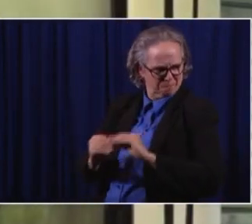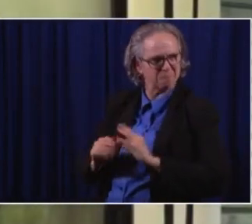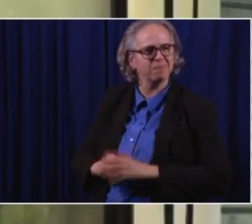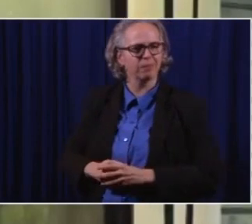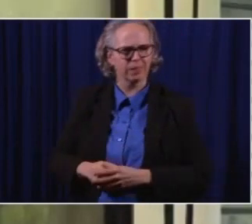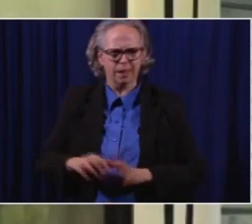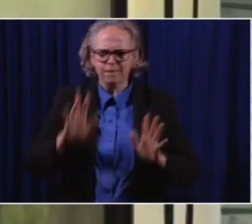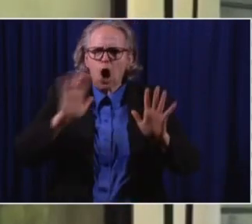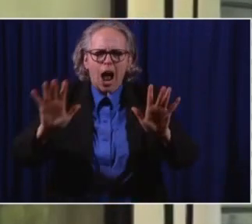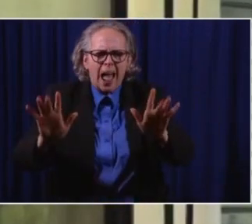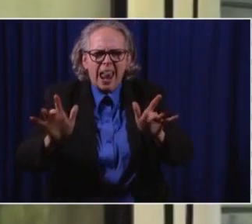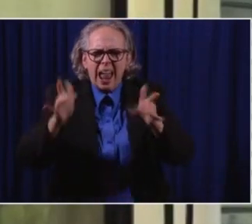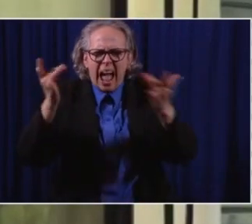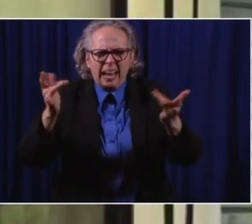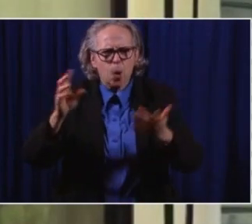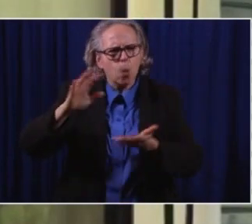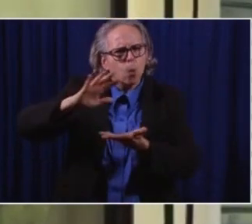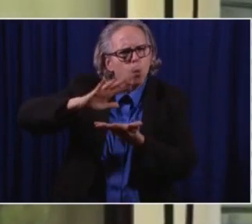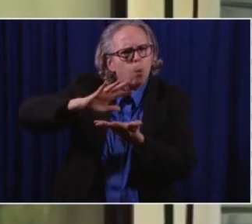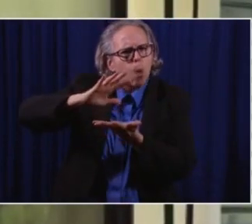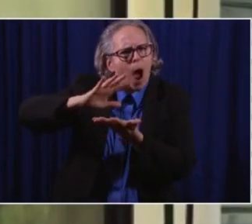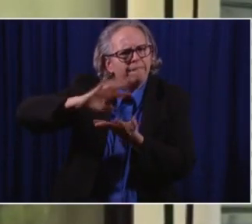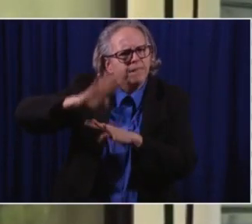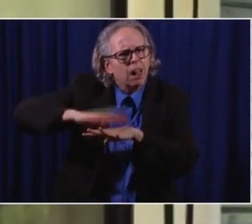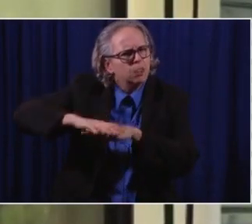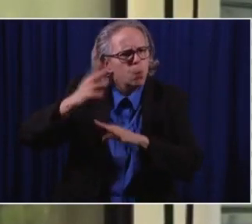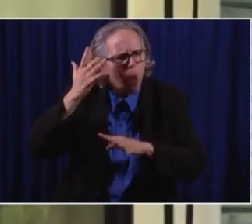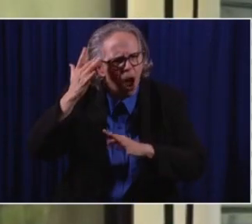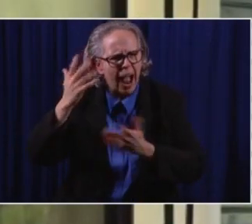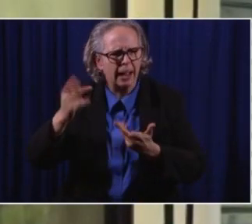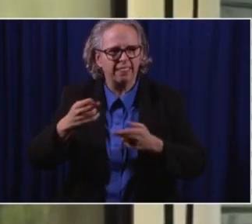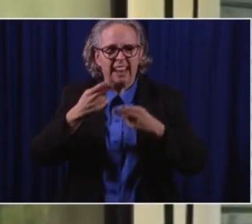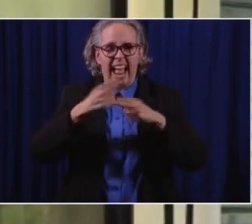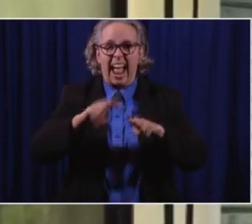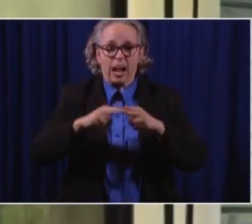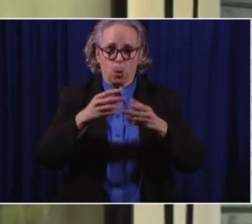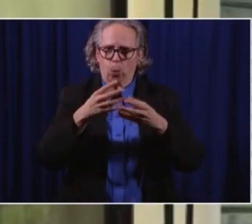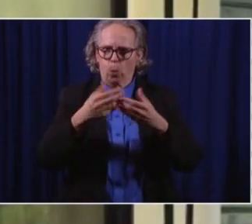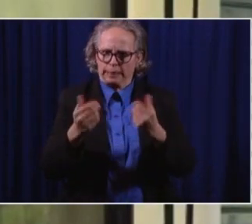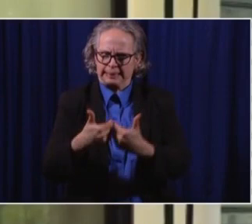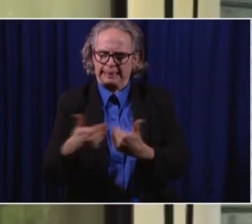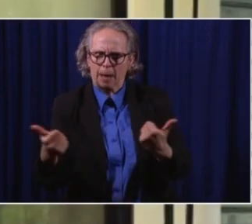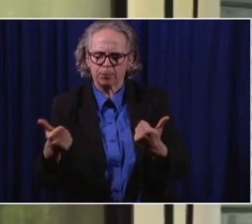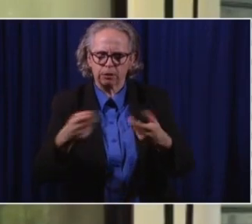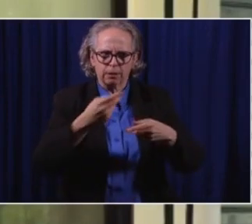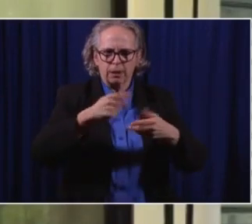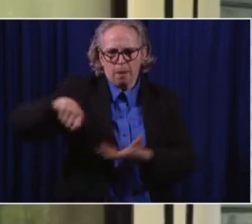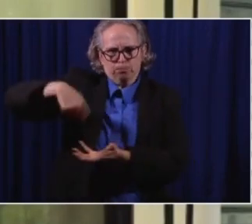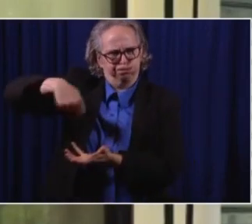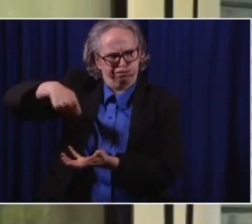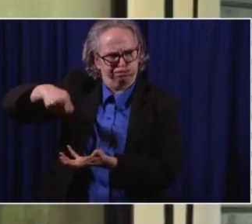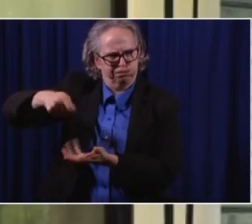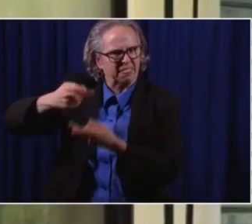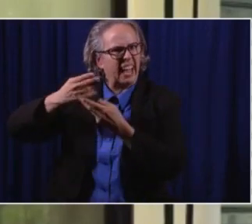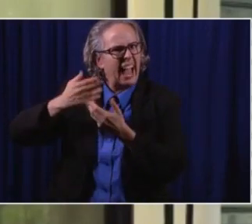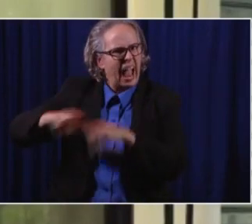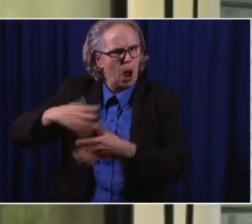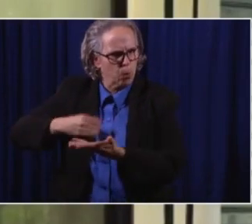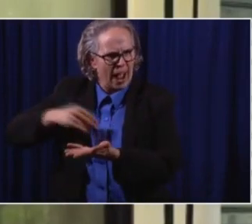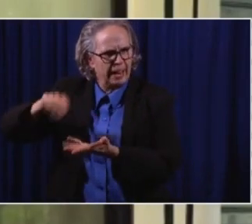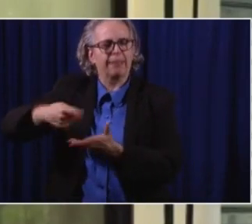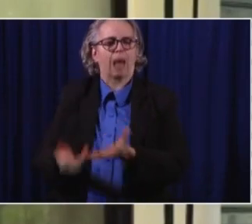that she beat the egg whites separately and then folded them in. So, and many times she served it as a main dish, you